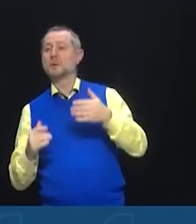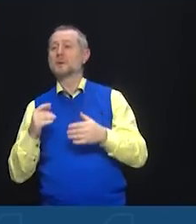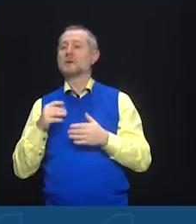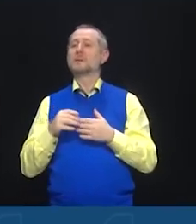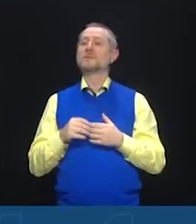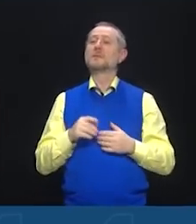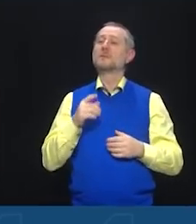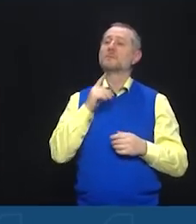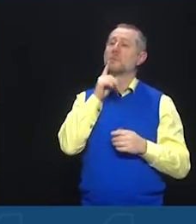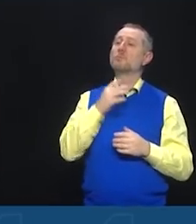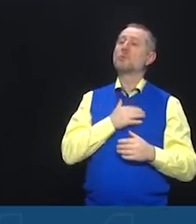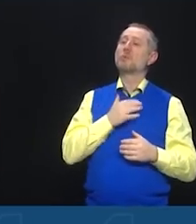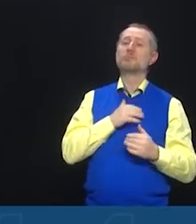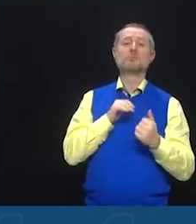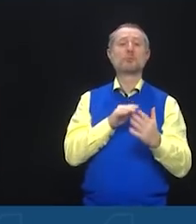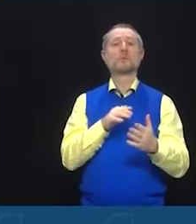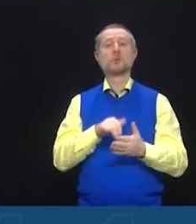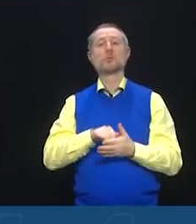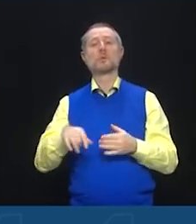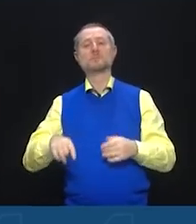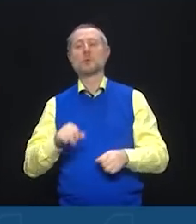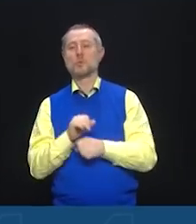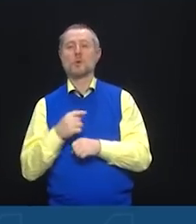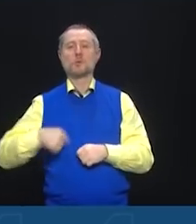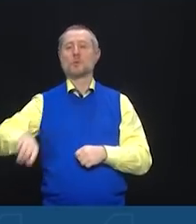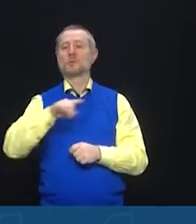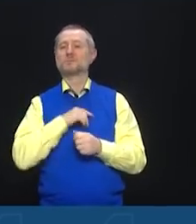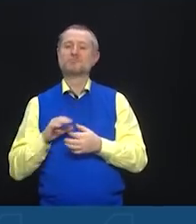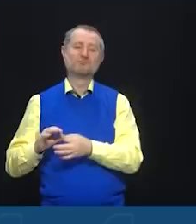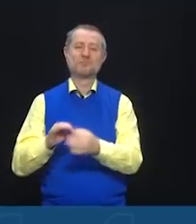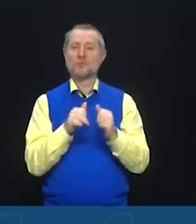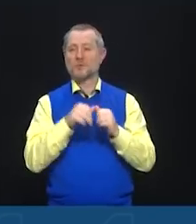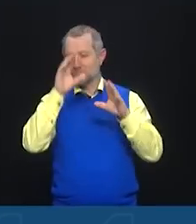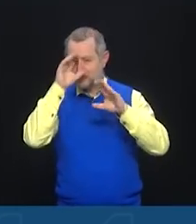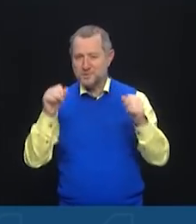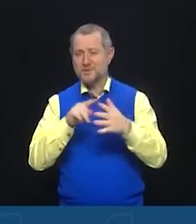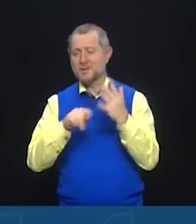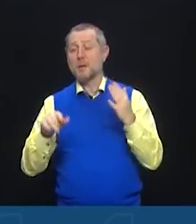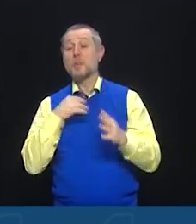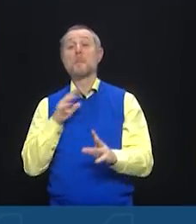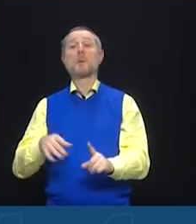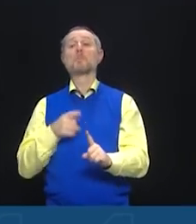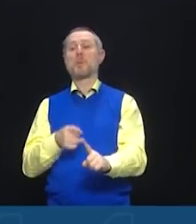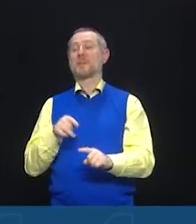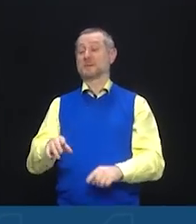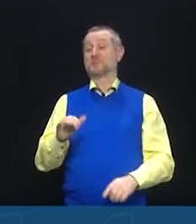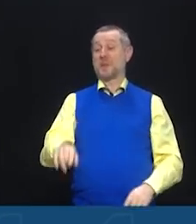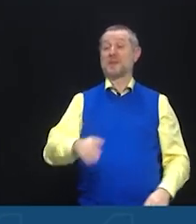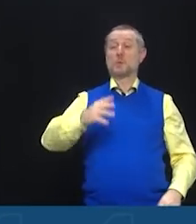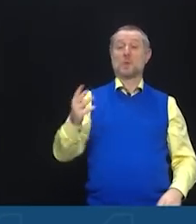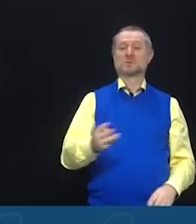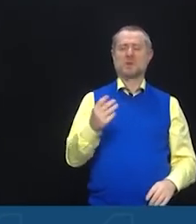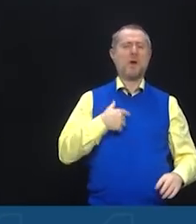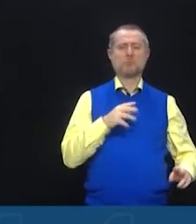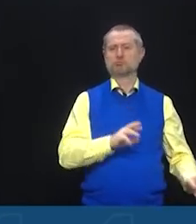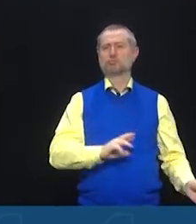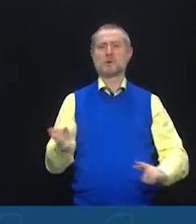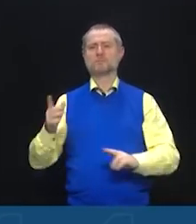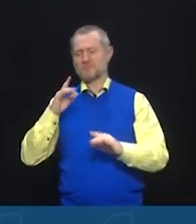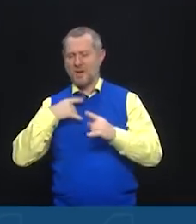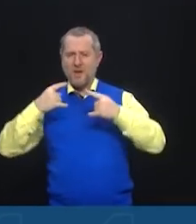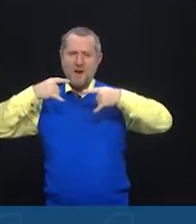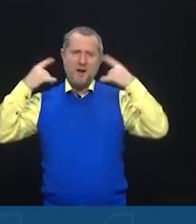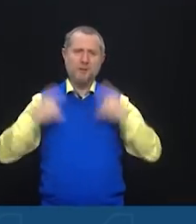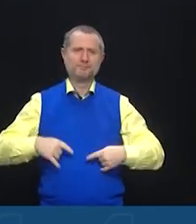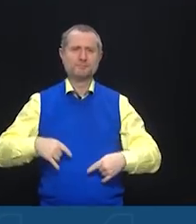York. But we believe that by Wednesday, we'll be able to have a situation where we'll have the lifting of the mask requirement,